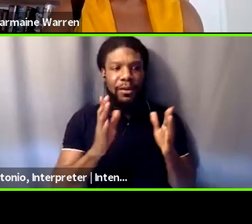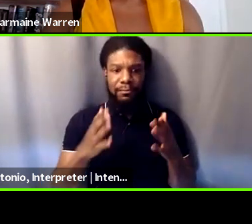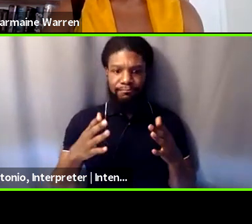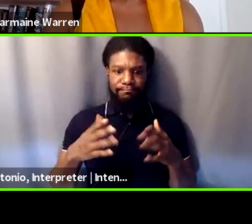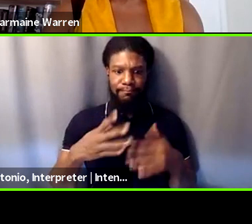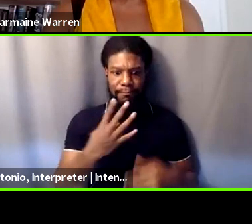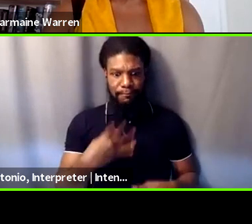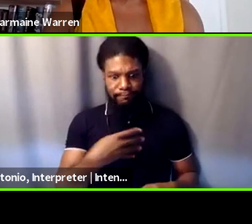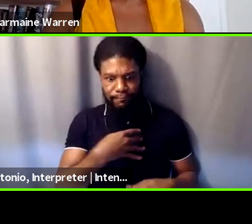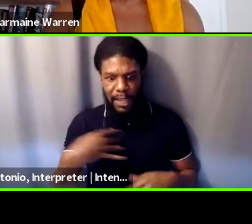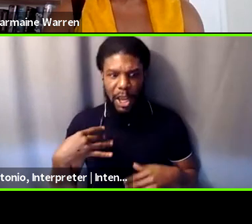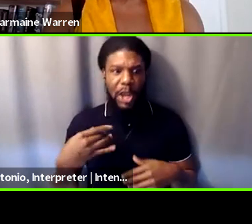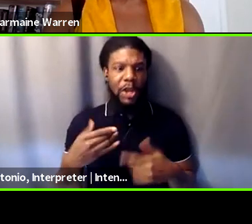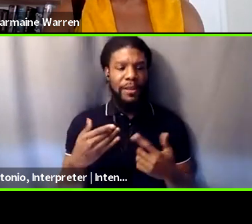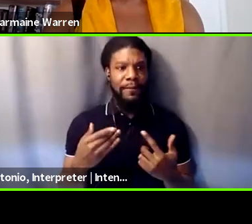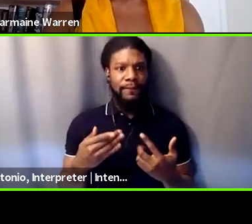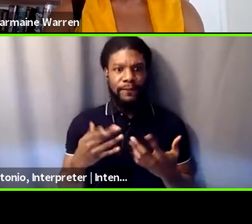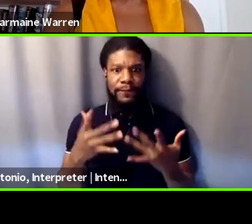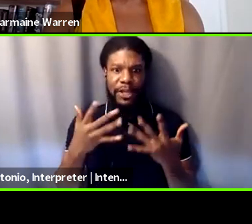and